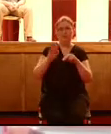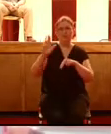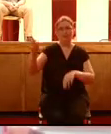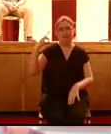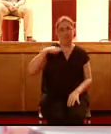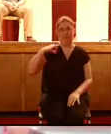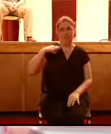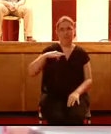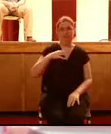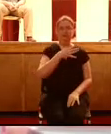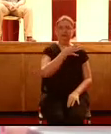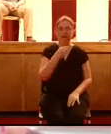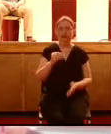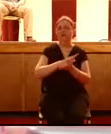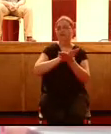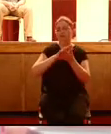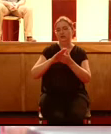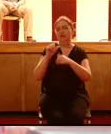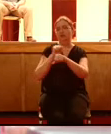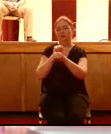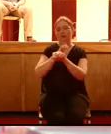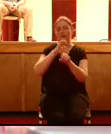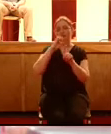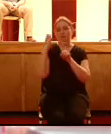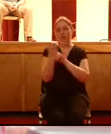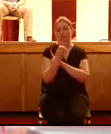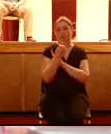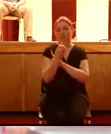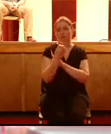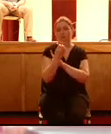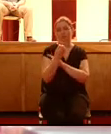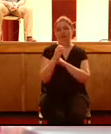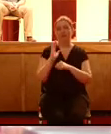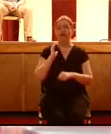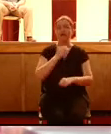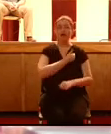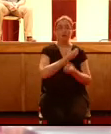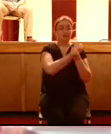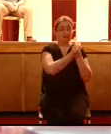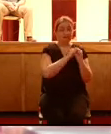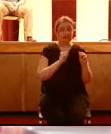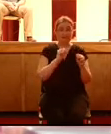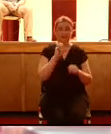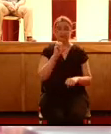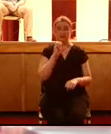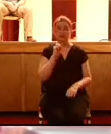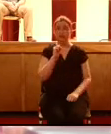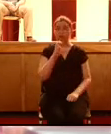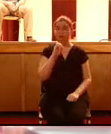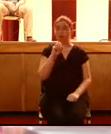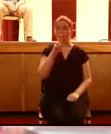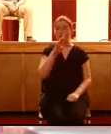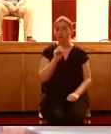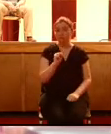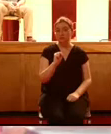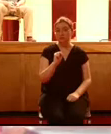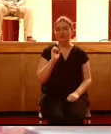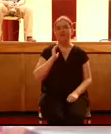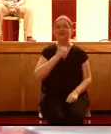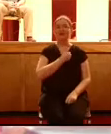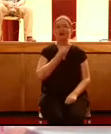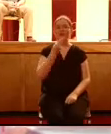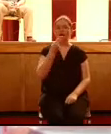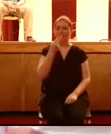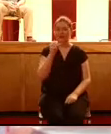cleaned their working environments. We have improved safety, scores, and teacher retention. Our high school has been a B 2 years